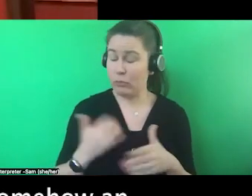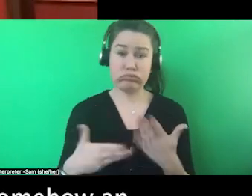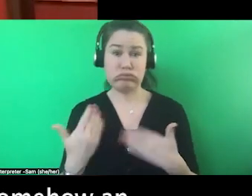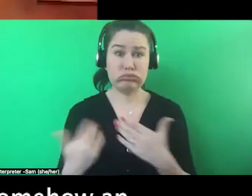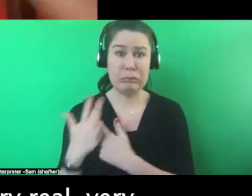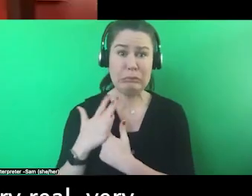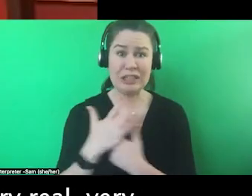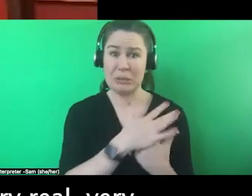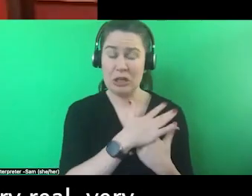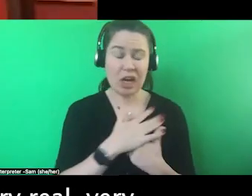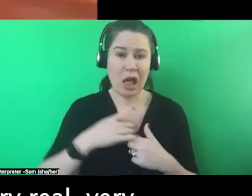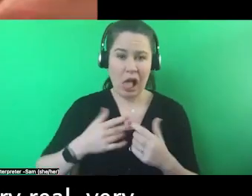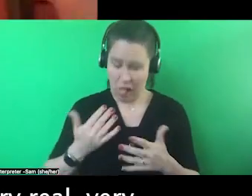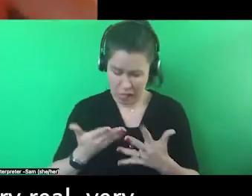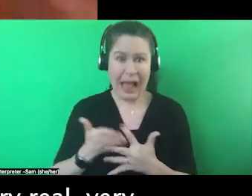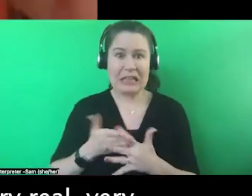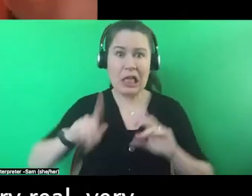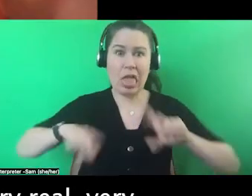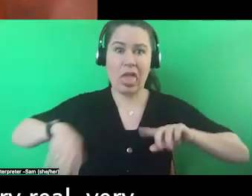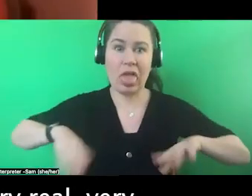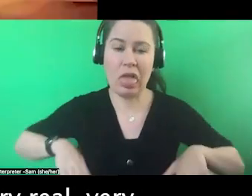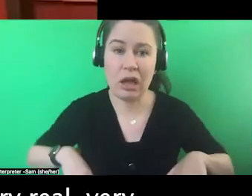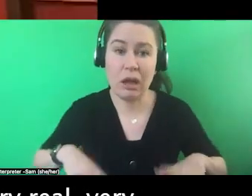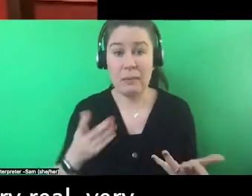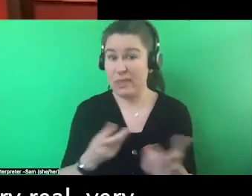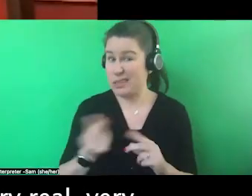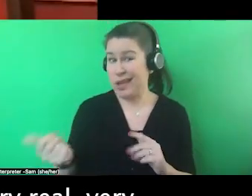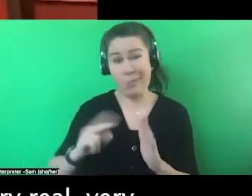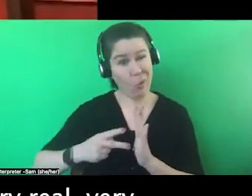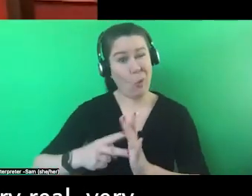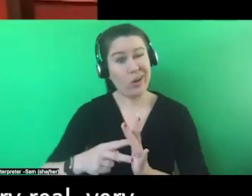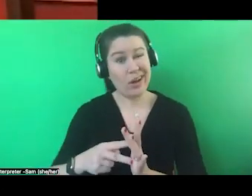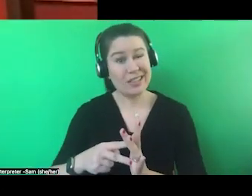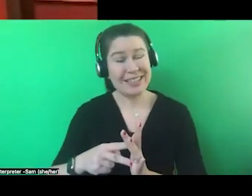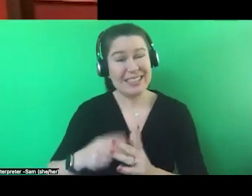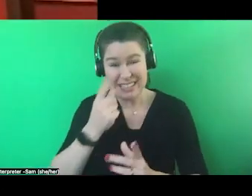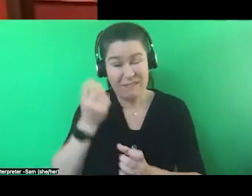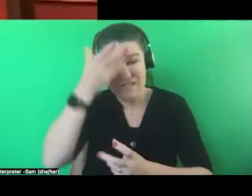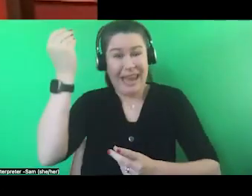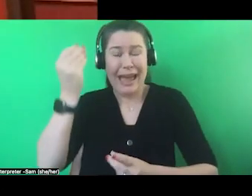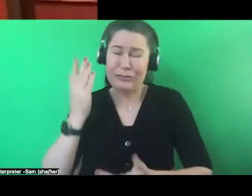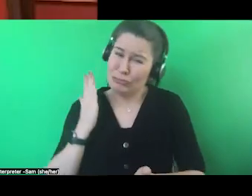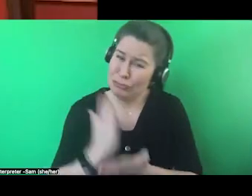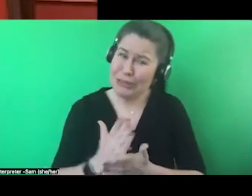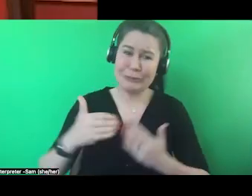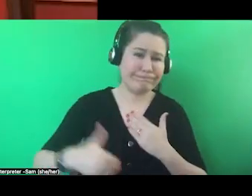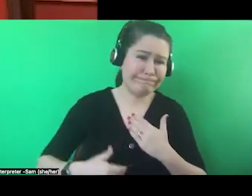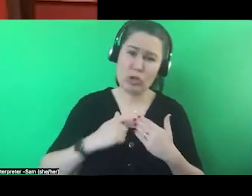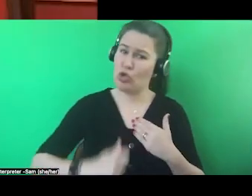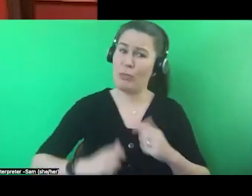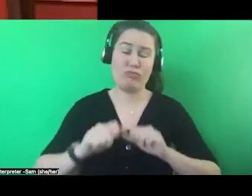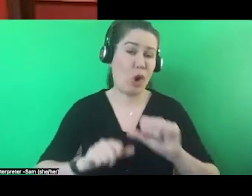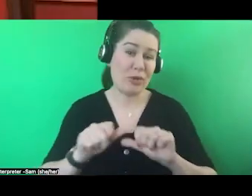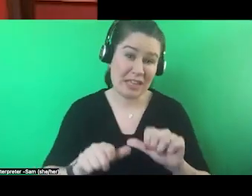an organization can just keep running on without attending to these very real, very human processes. So yeah, I felt